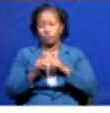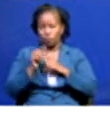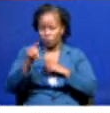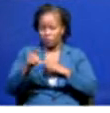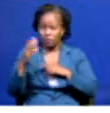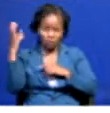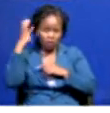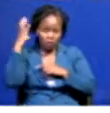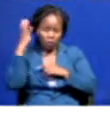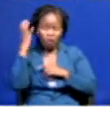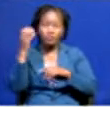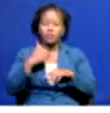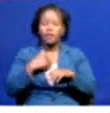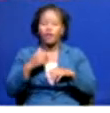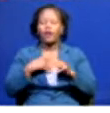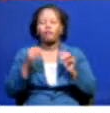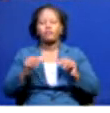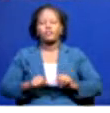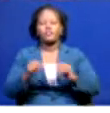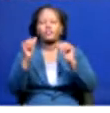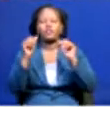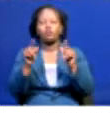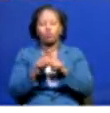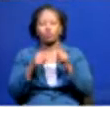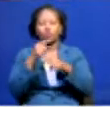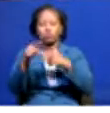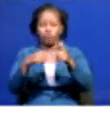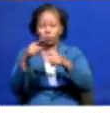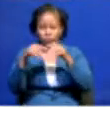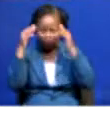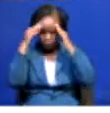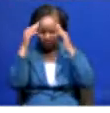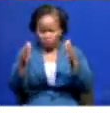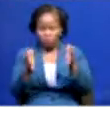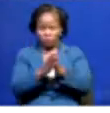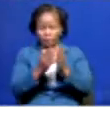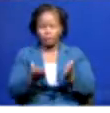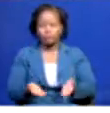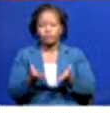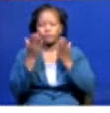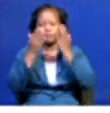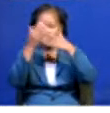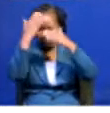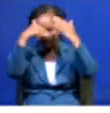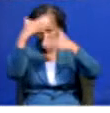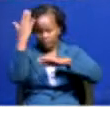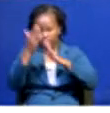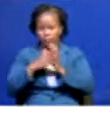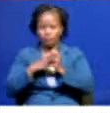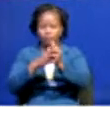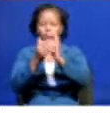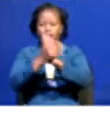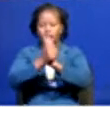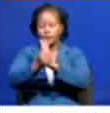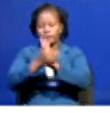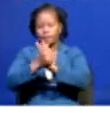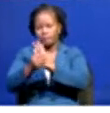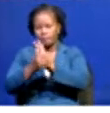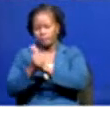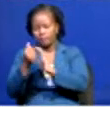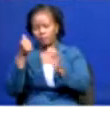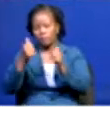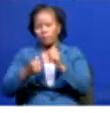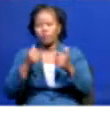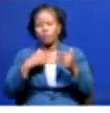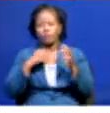has sustained, committed to develop and promote professional leadership skills that has